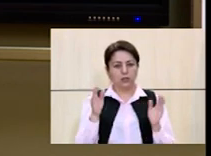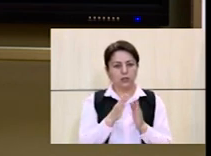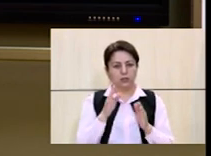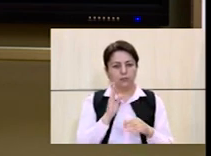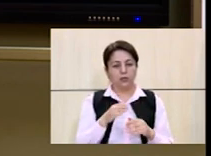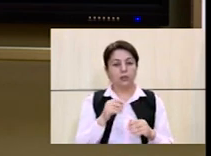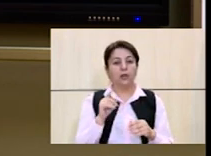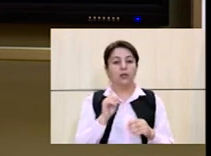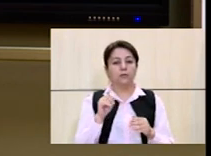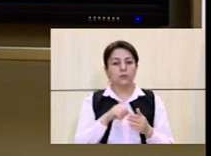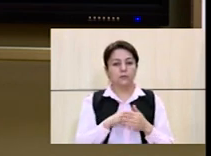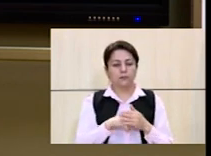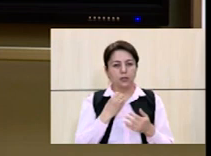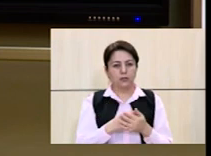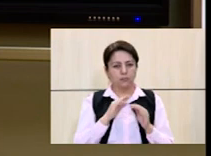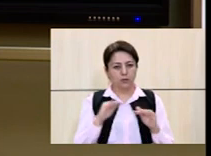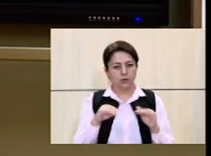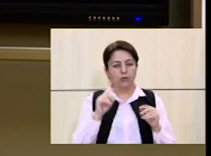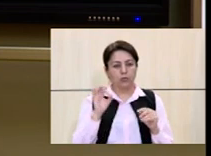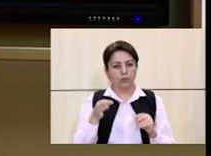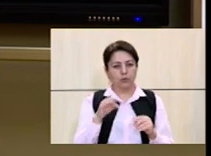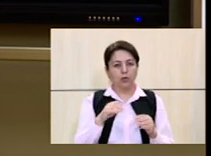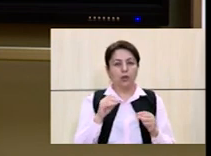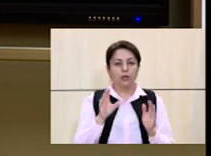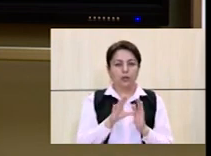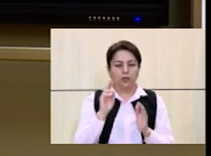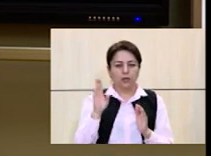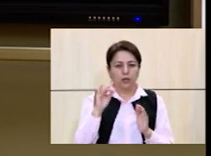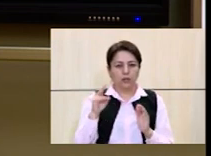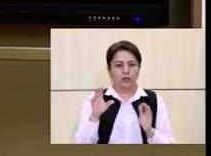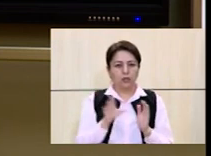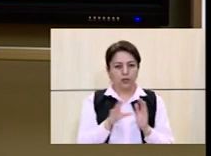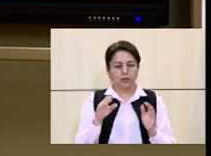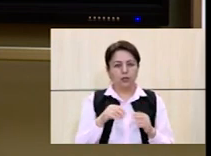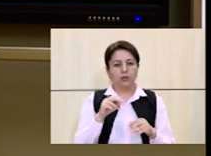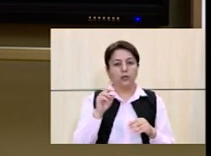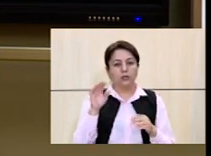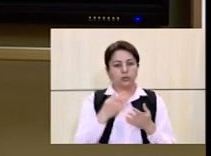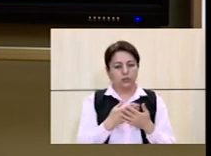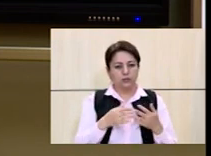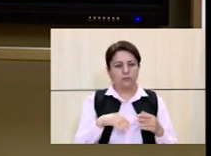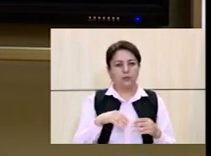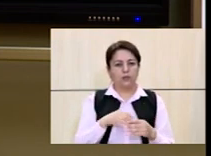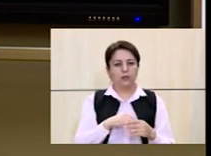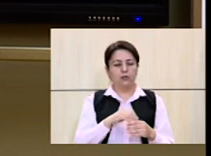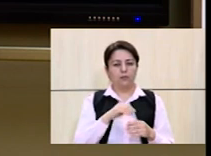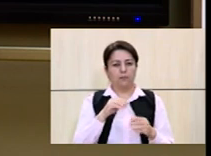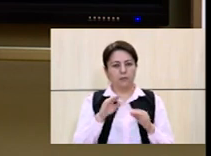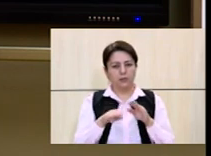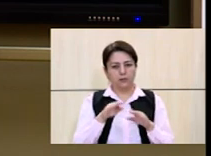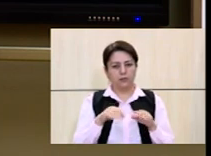Nima uchun aziz o'quvchilar? To'g'ri, chunki kinetik energiya jismning massasiga to'g'ri proporsional.